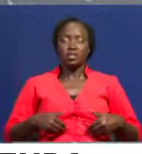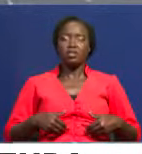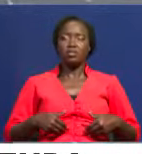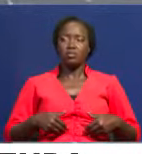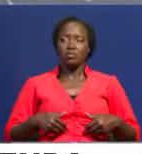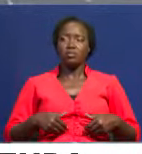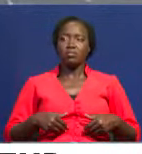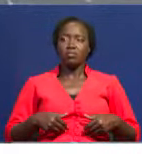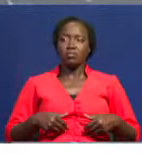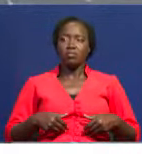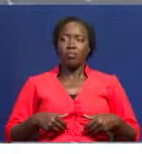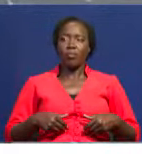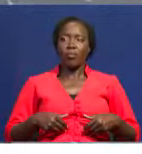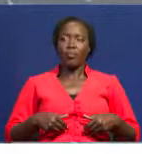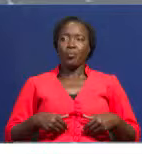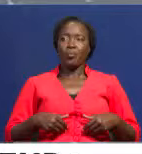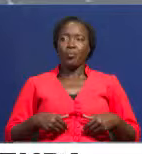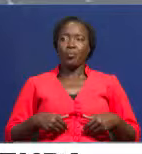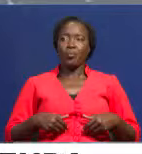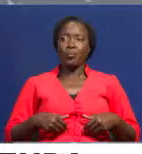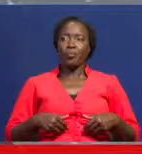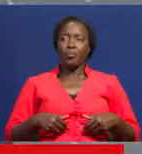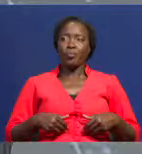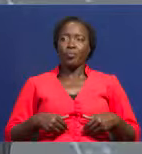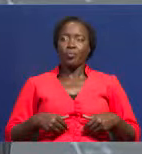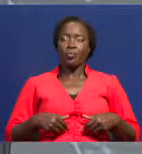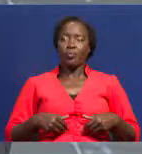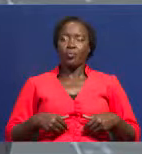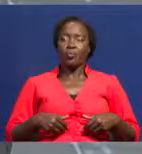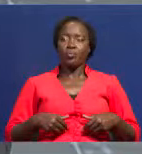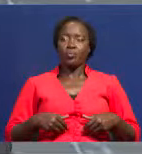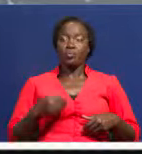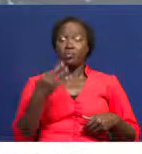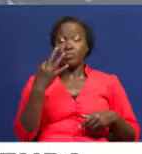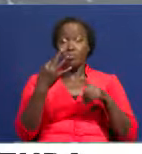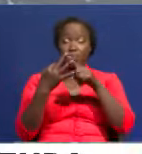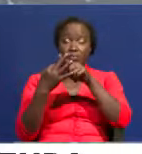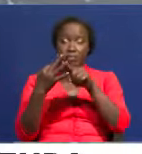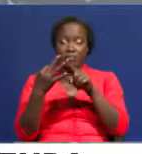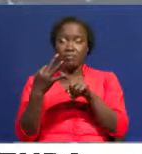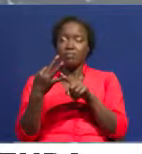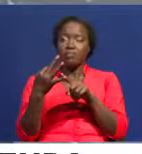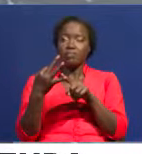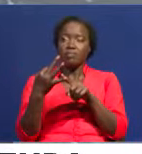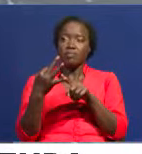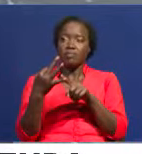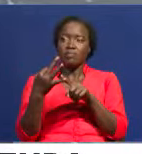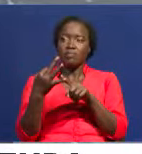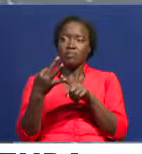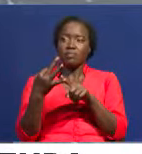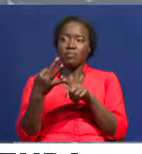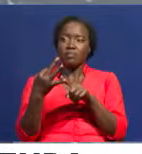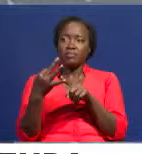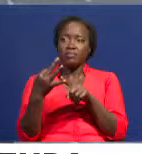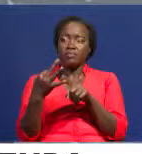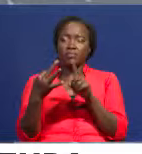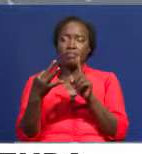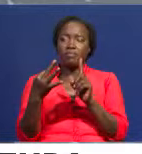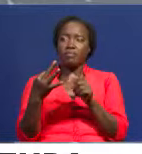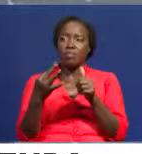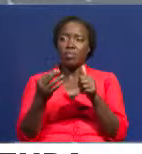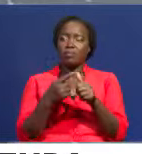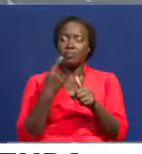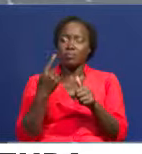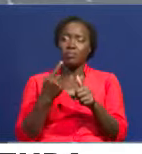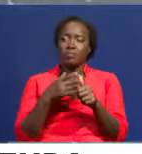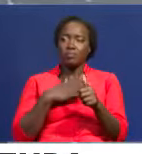minority communities in Kenya, I want really to underscore on three main issues as my closing remarks. First, from where